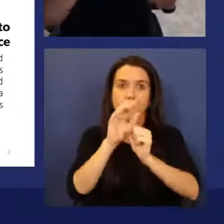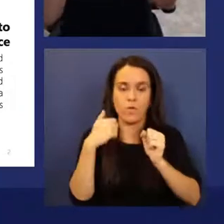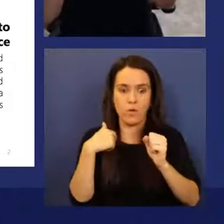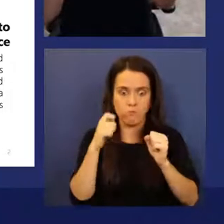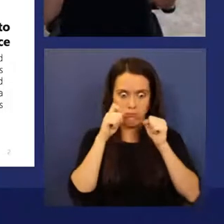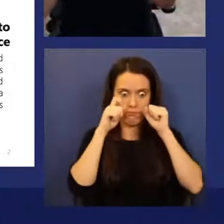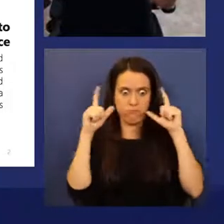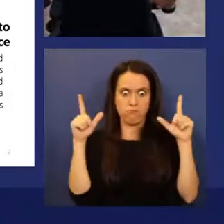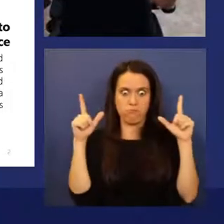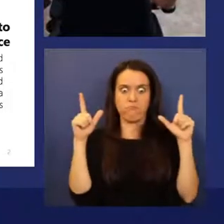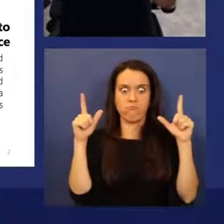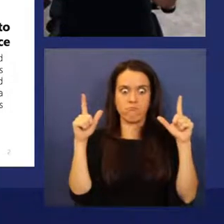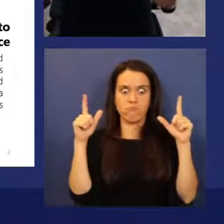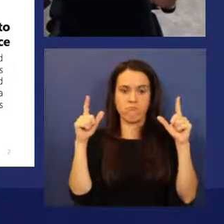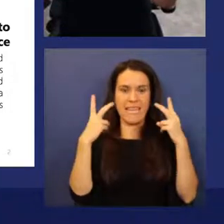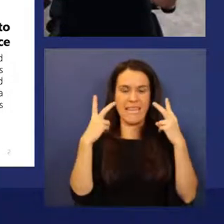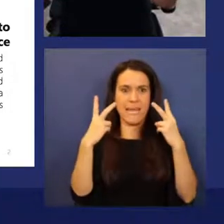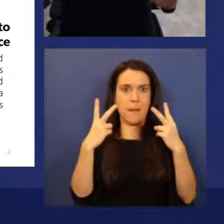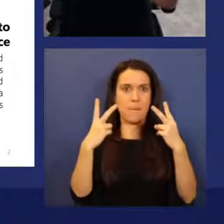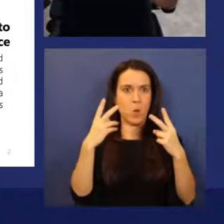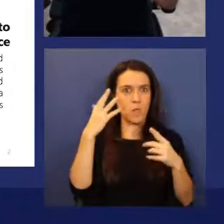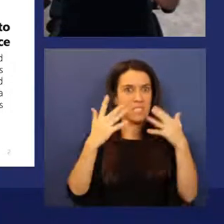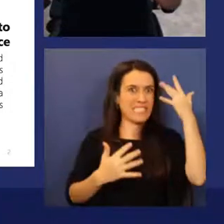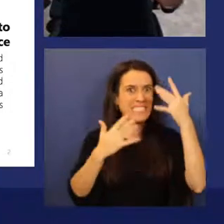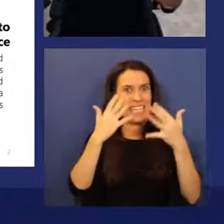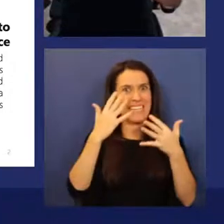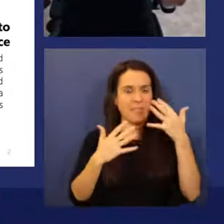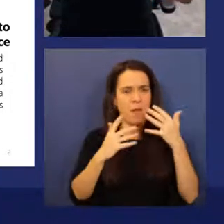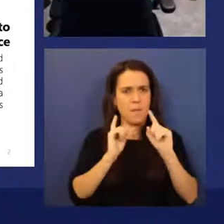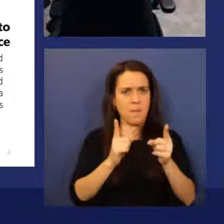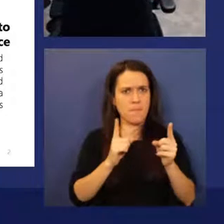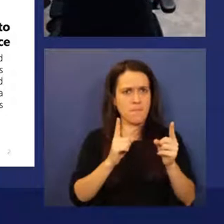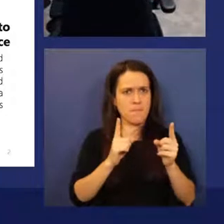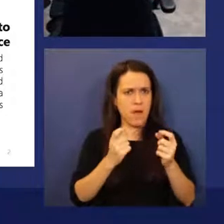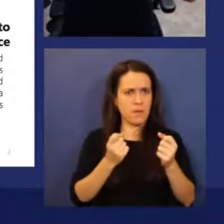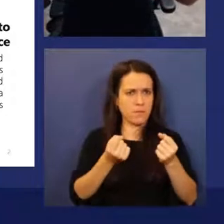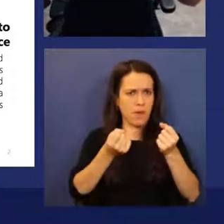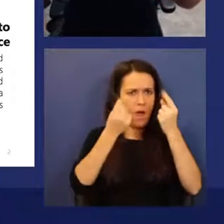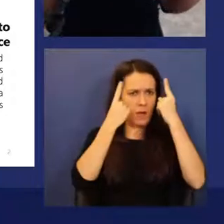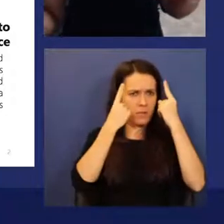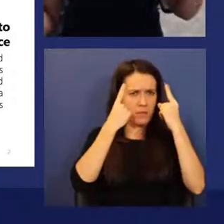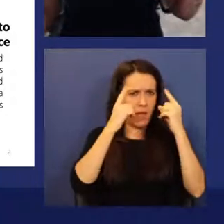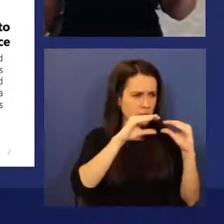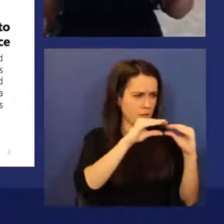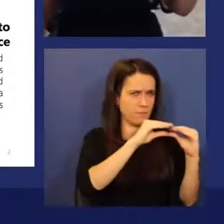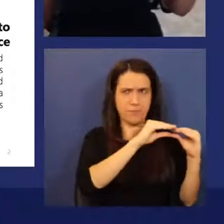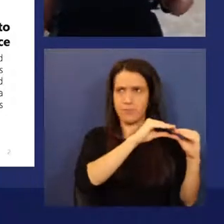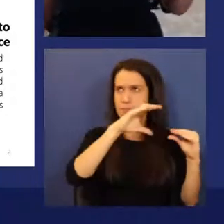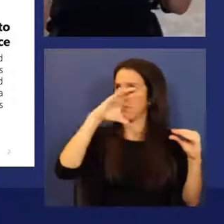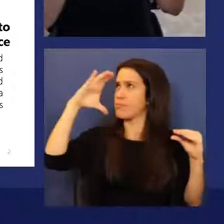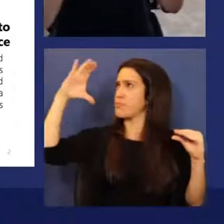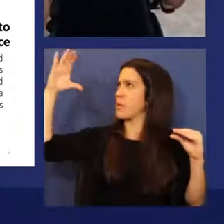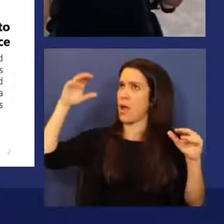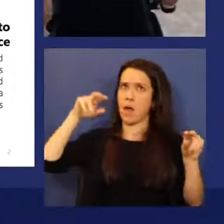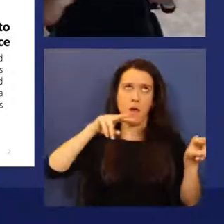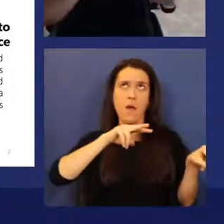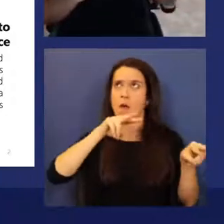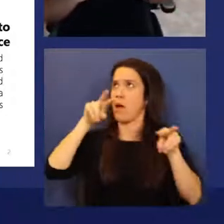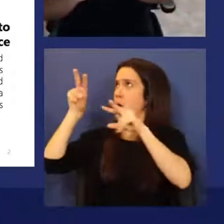and why interpreting the data across the whole value chain becomes important.